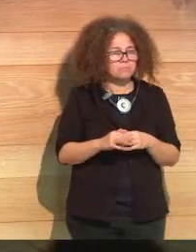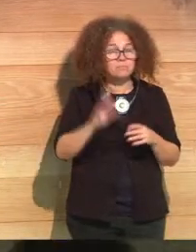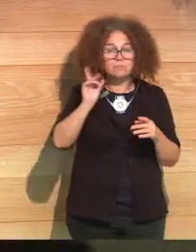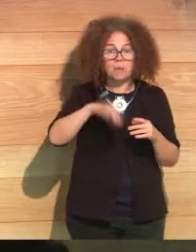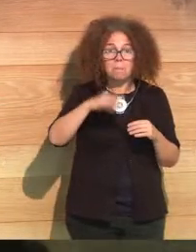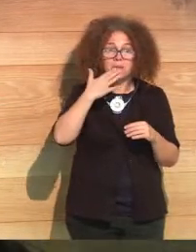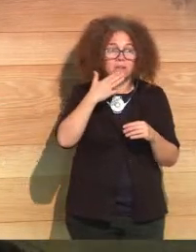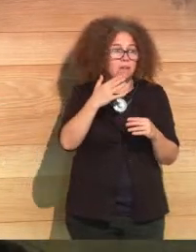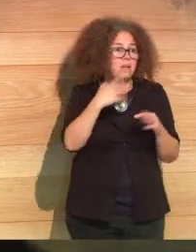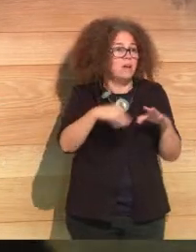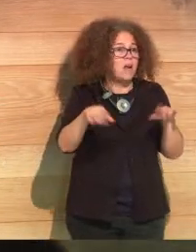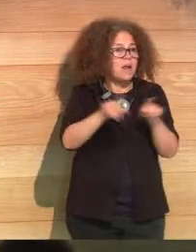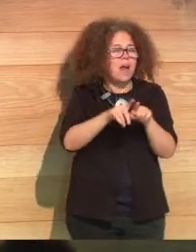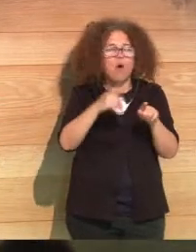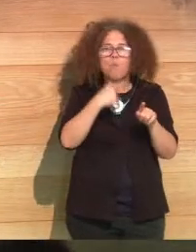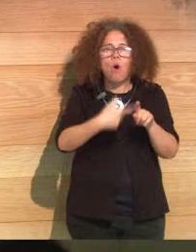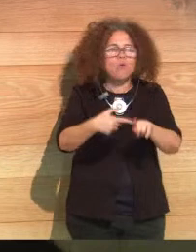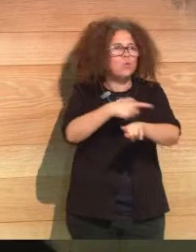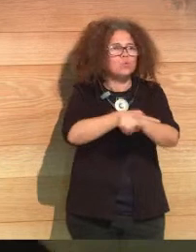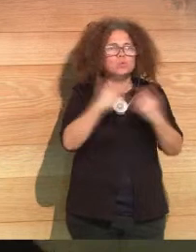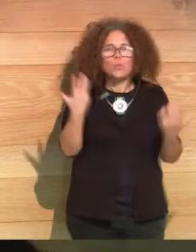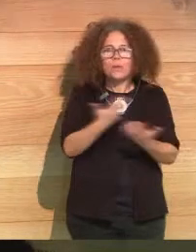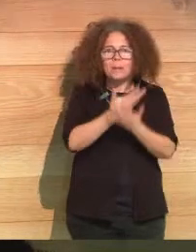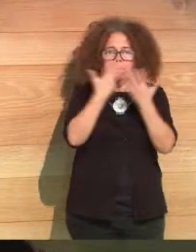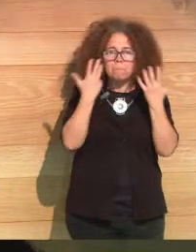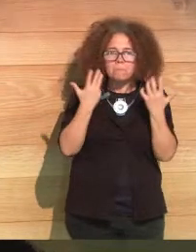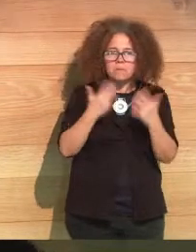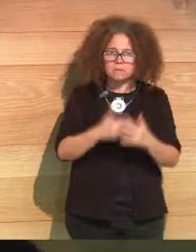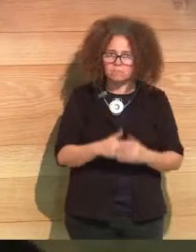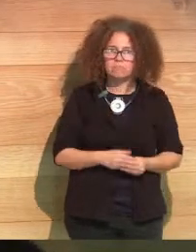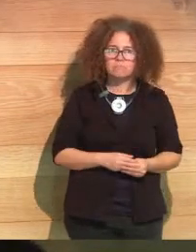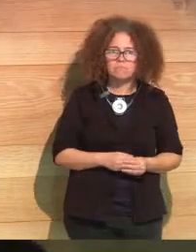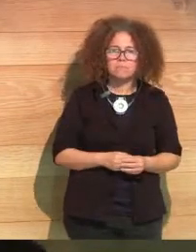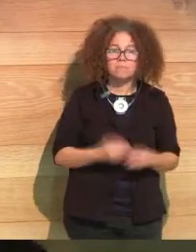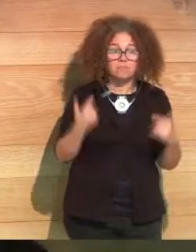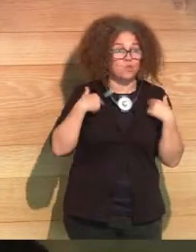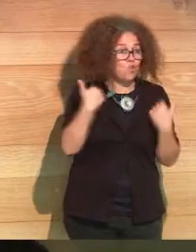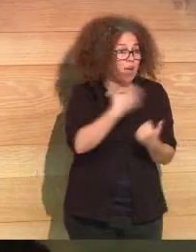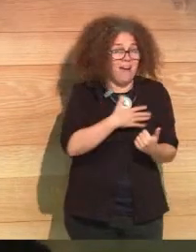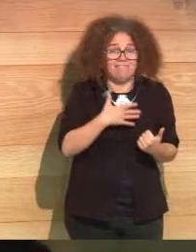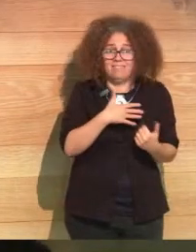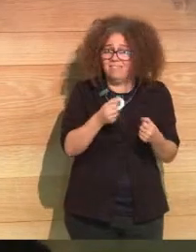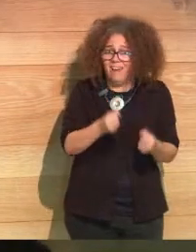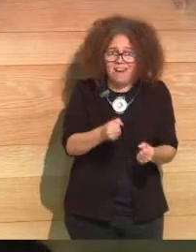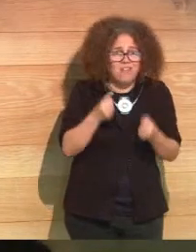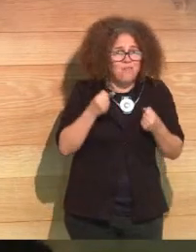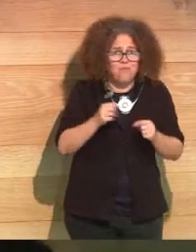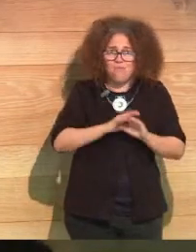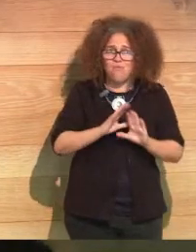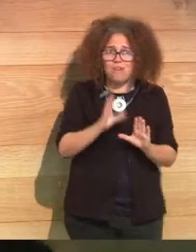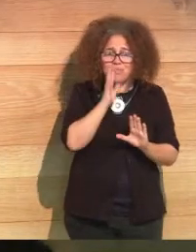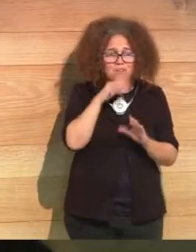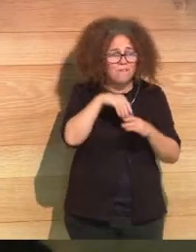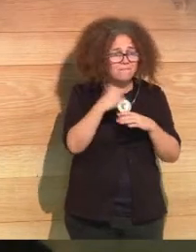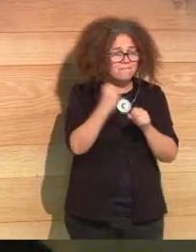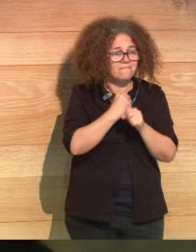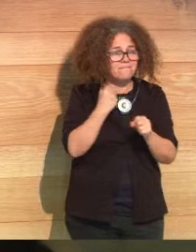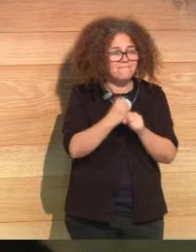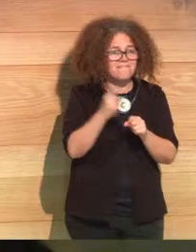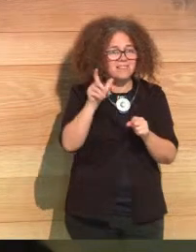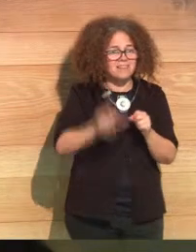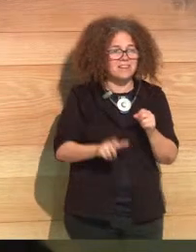And what I'm obsessed with the work of Caspar David Friedrich and the romantic painters. So